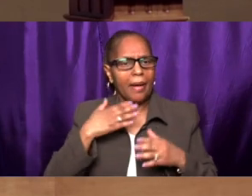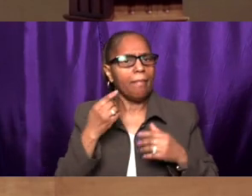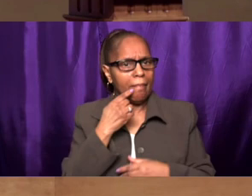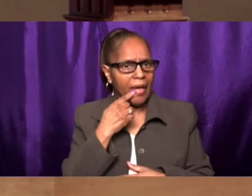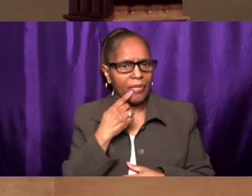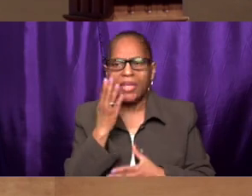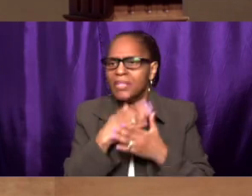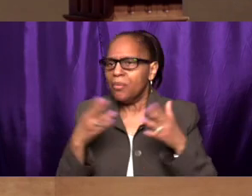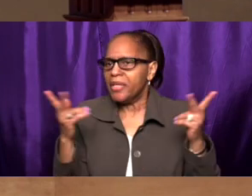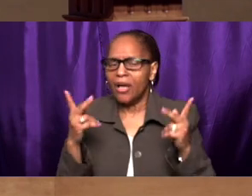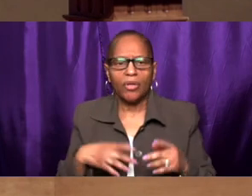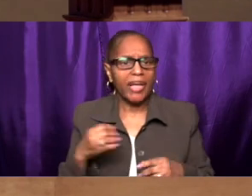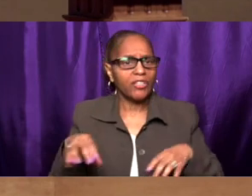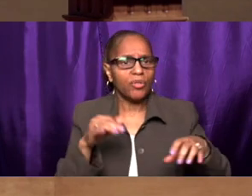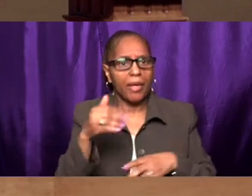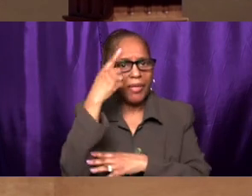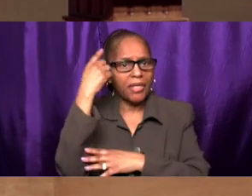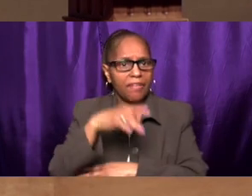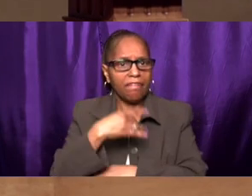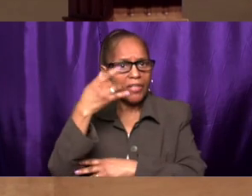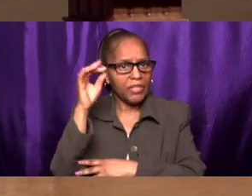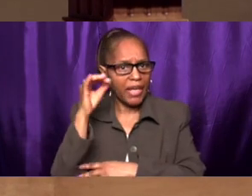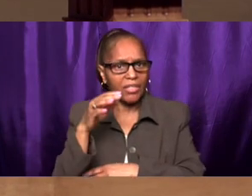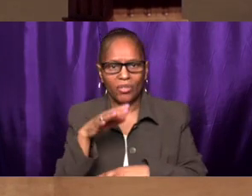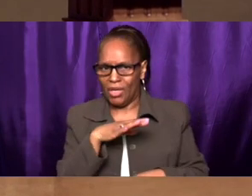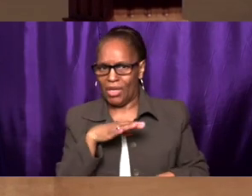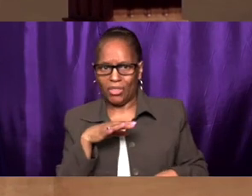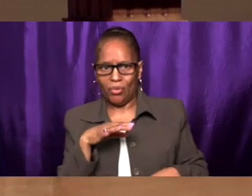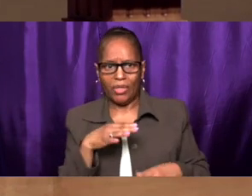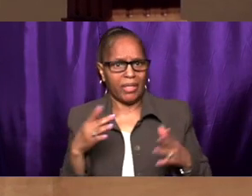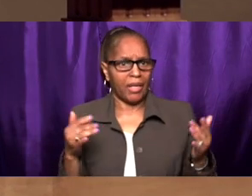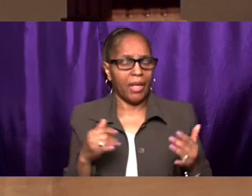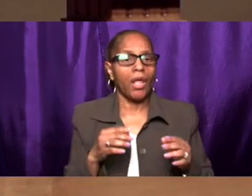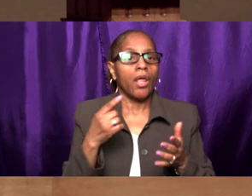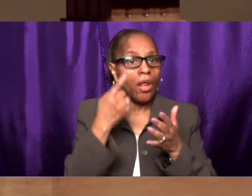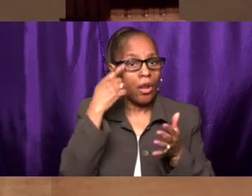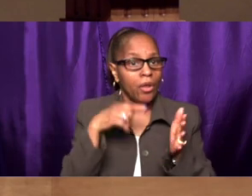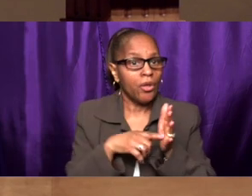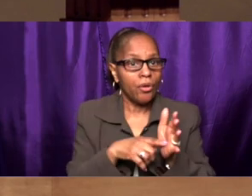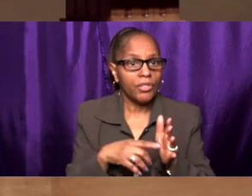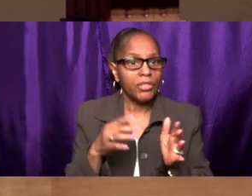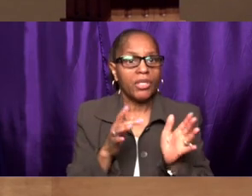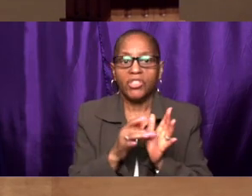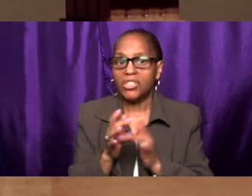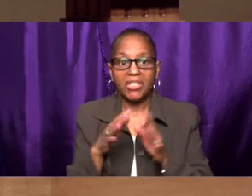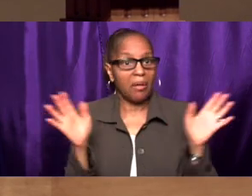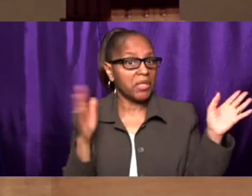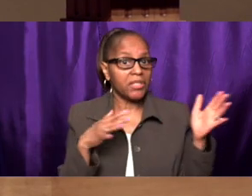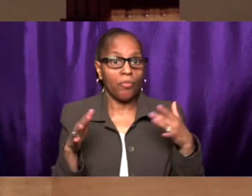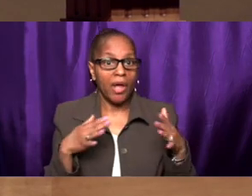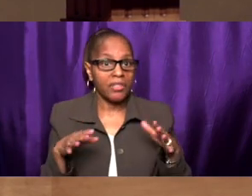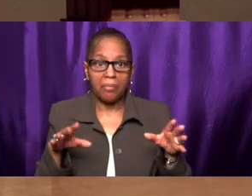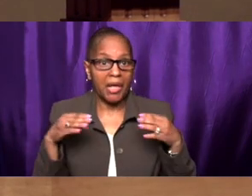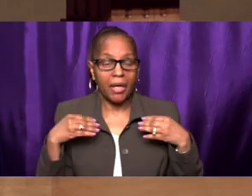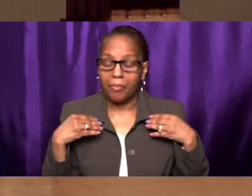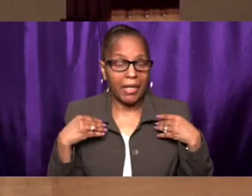Some of y'all don't like to do that because it feels like you're ignoring it. No, notice Jesus does not mess around and say, I ain't claiming